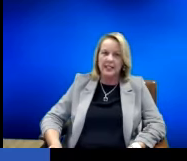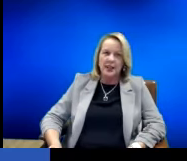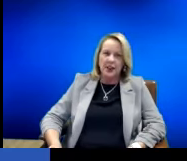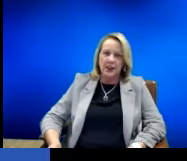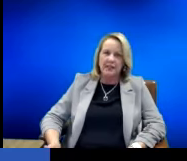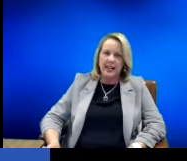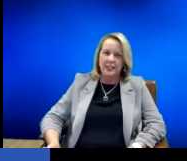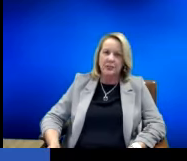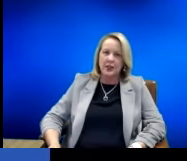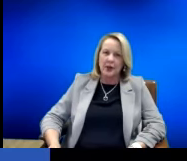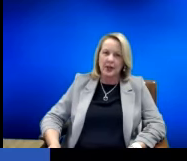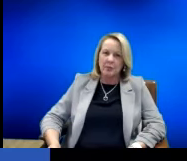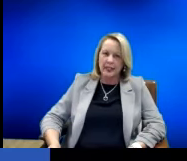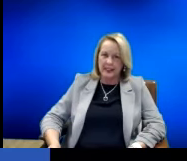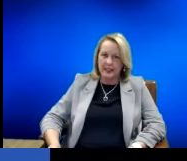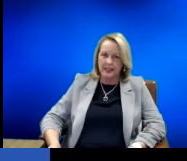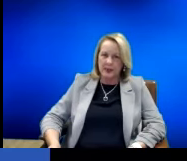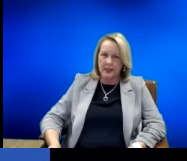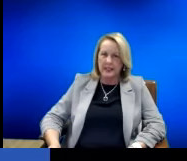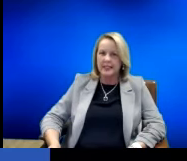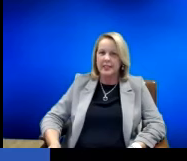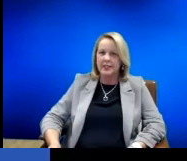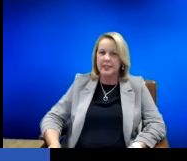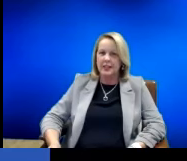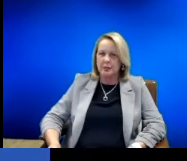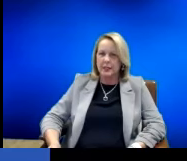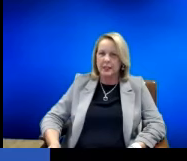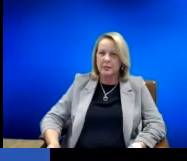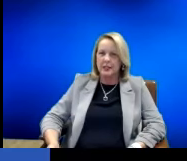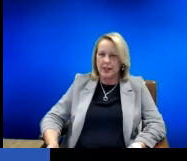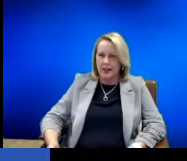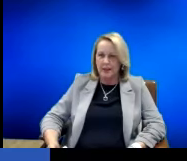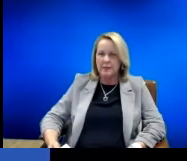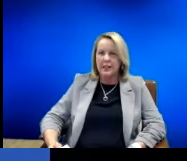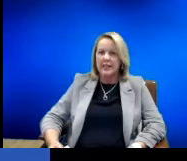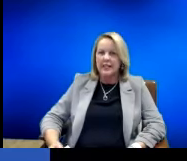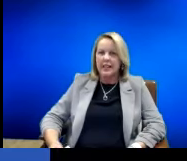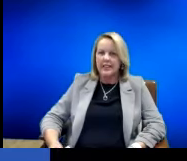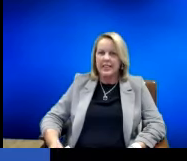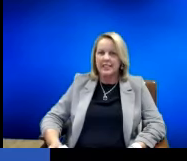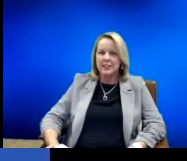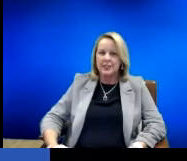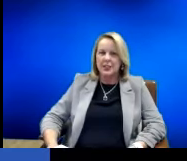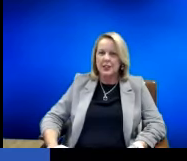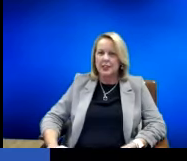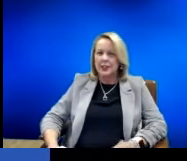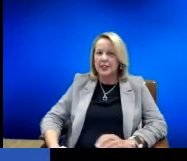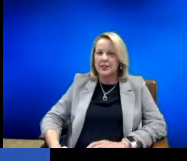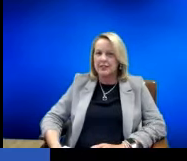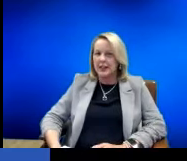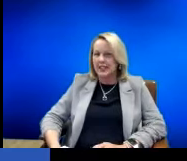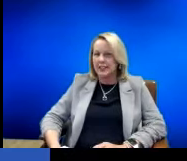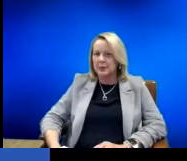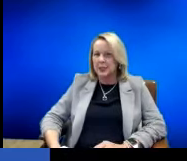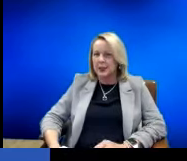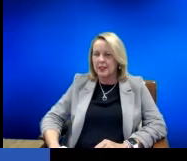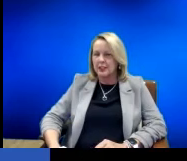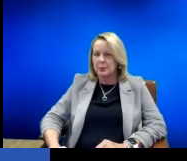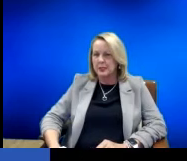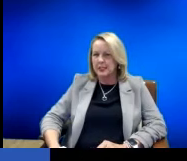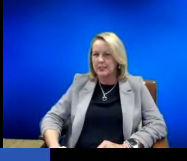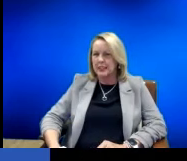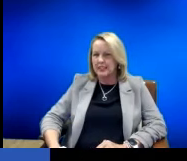advice, or advice regarding penalty avoidance under applicable law. Contact your attorney or other advisor